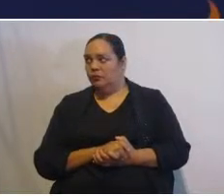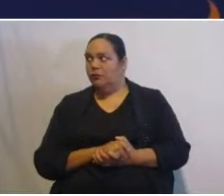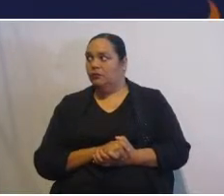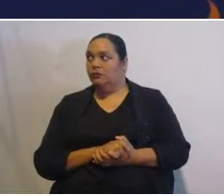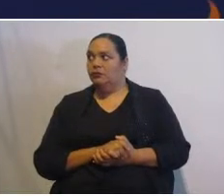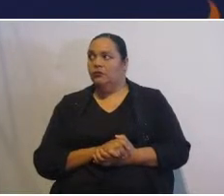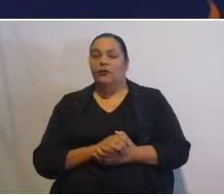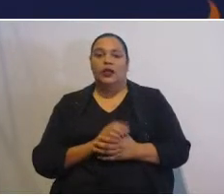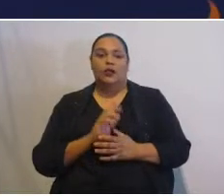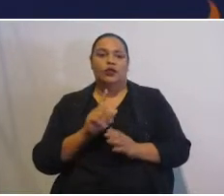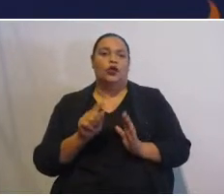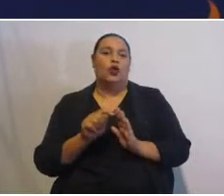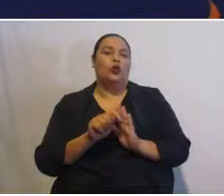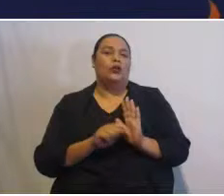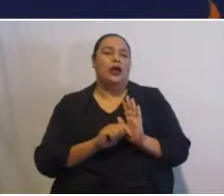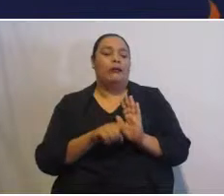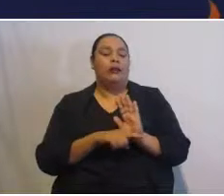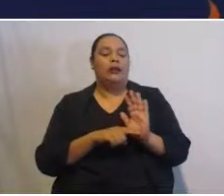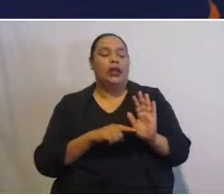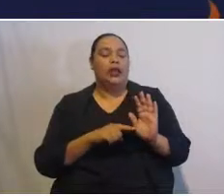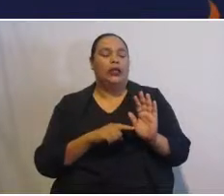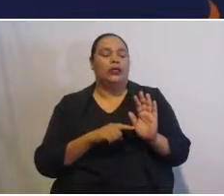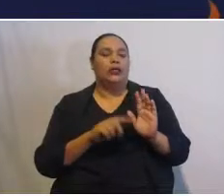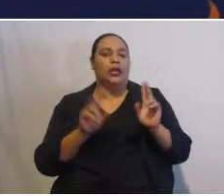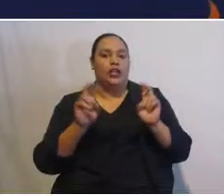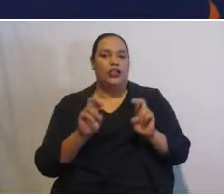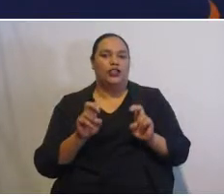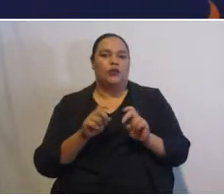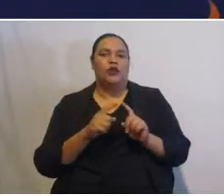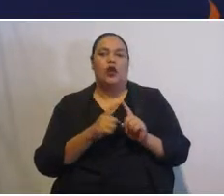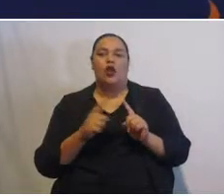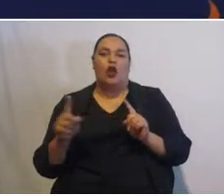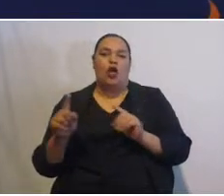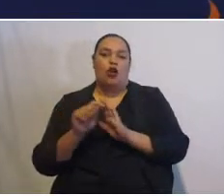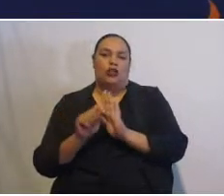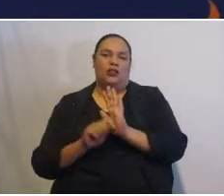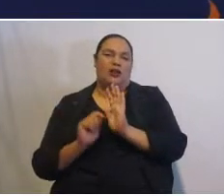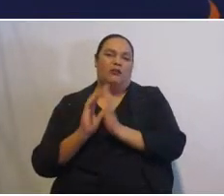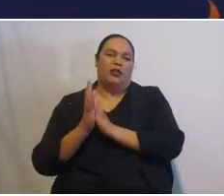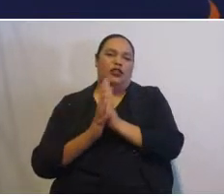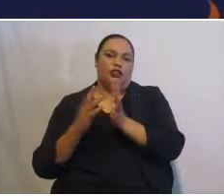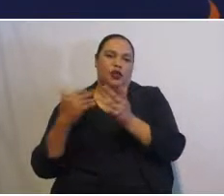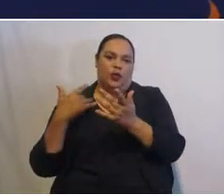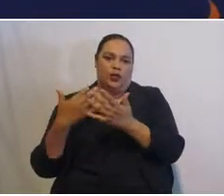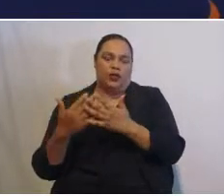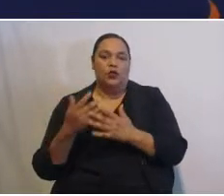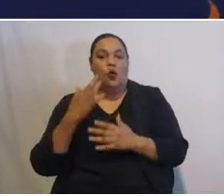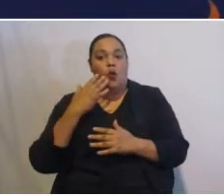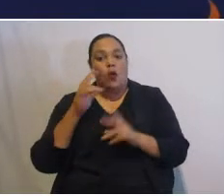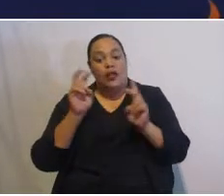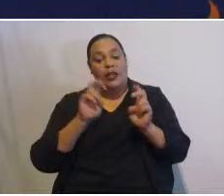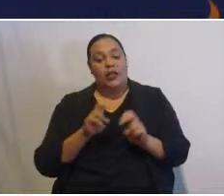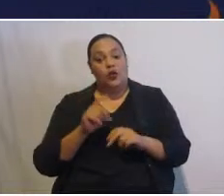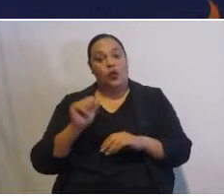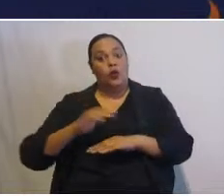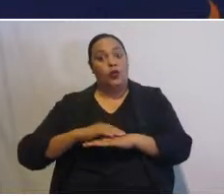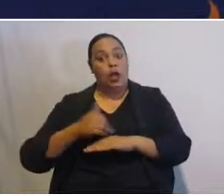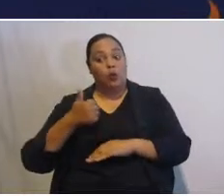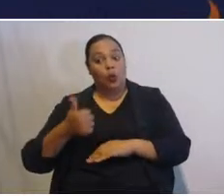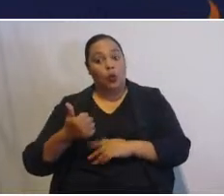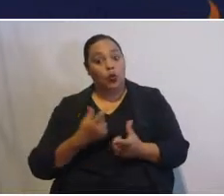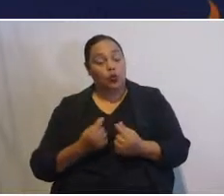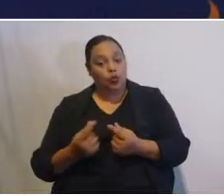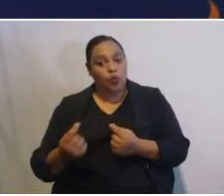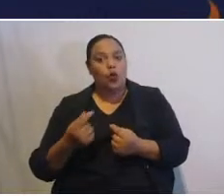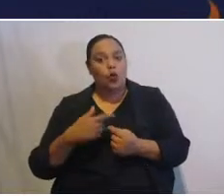The term of debt in Eskom is generally low. It's long term, historically. So when Eskom had good times, we